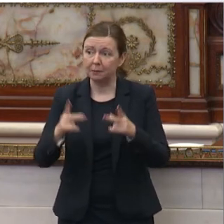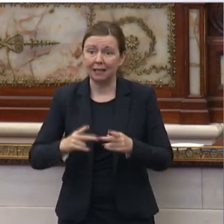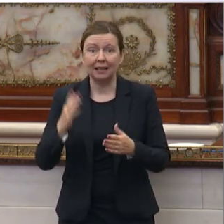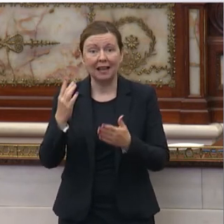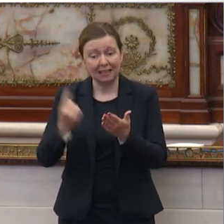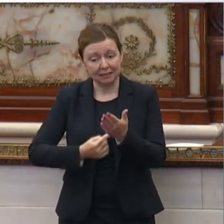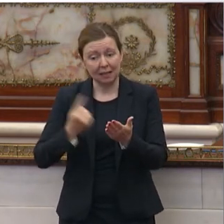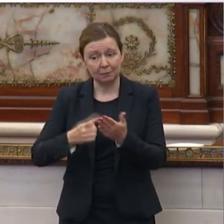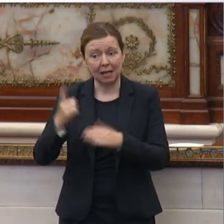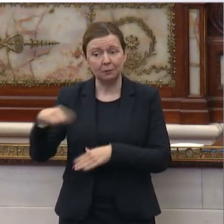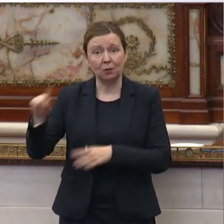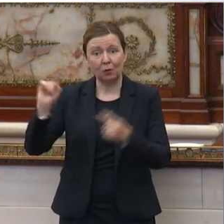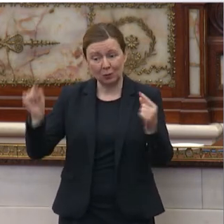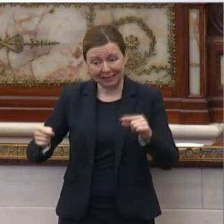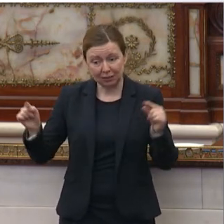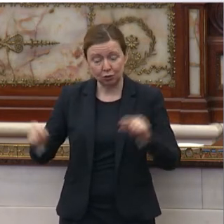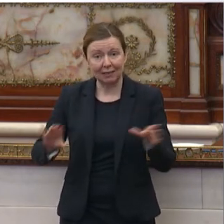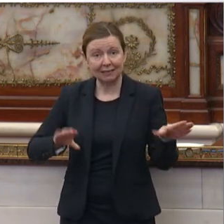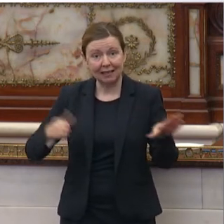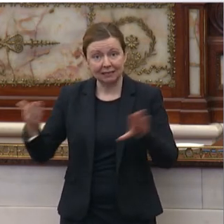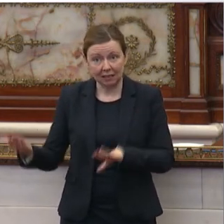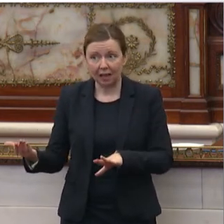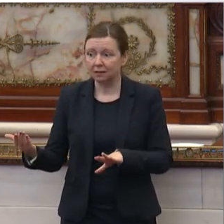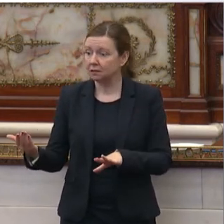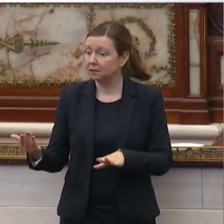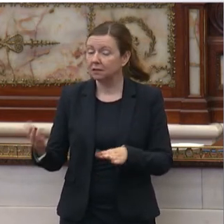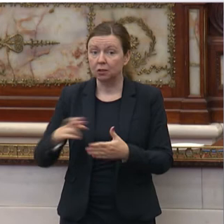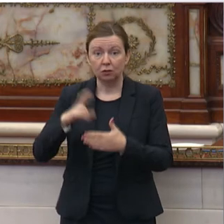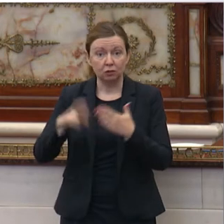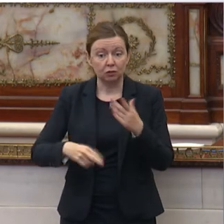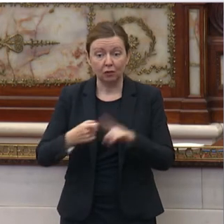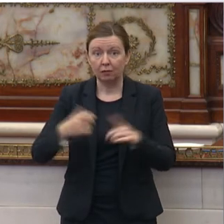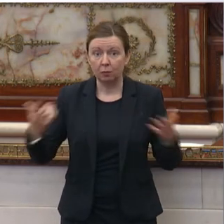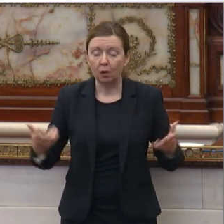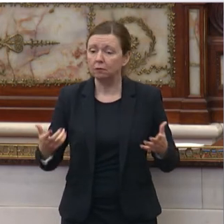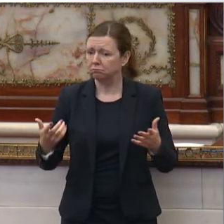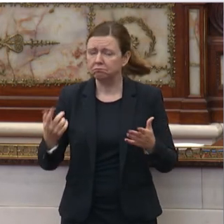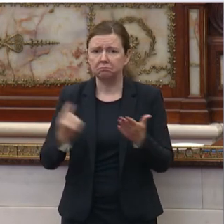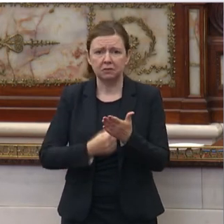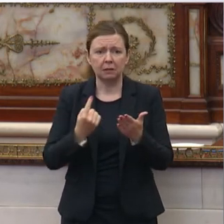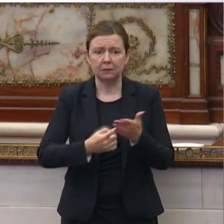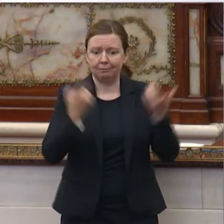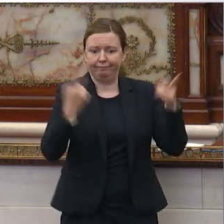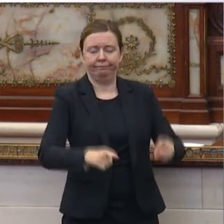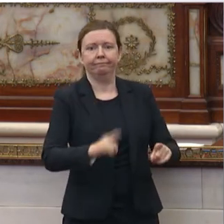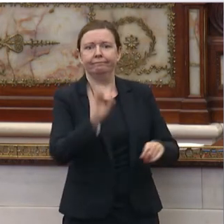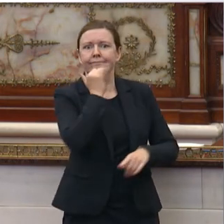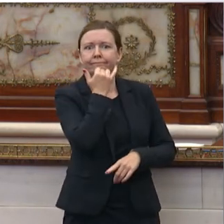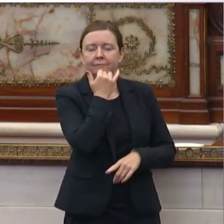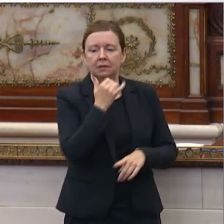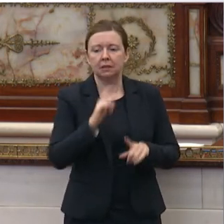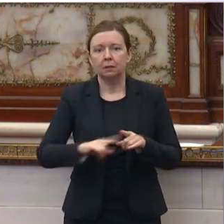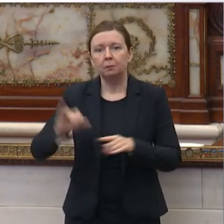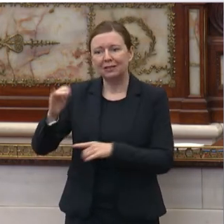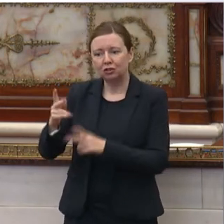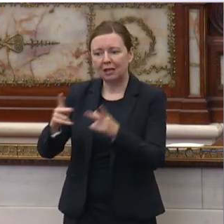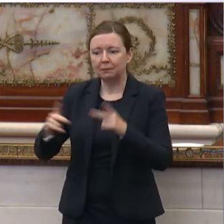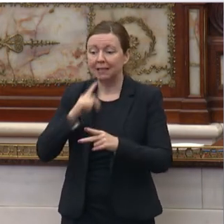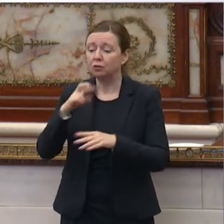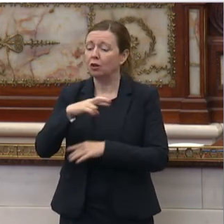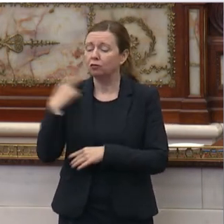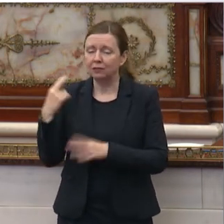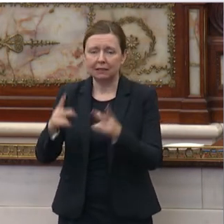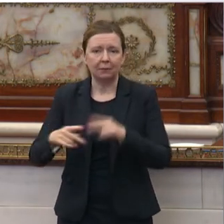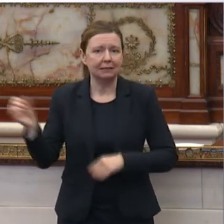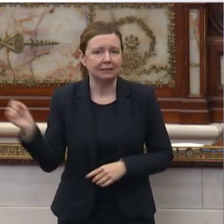cases, those injuries and deaths have been the result of freak accidents. Job sites are inherently risky places to